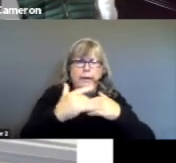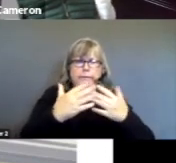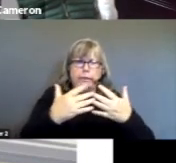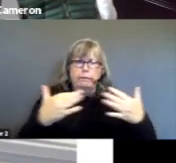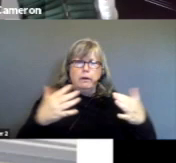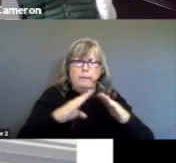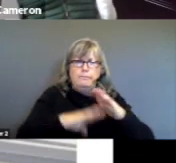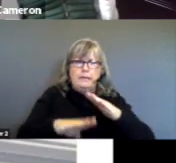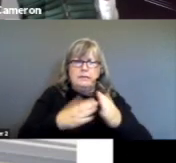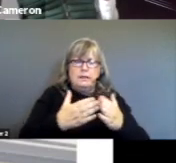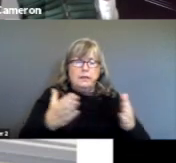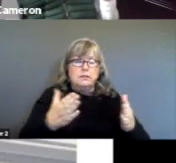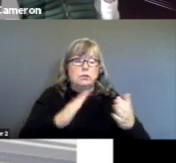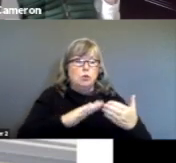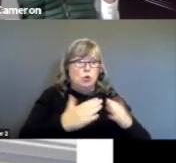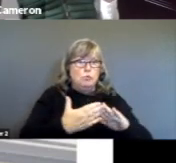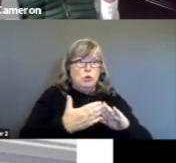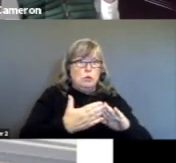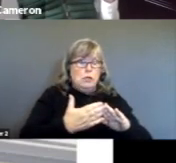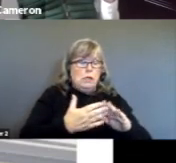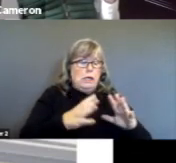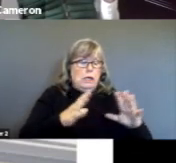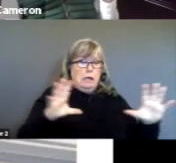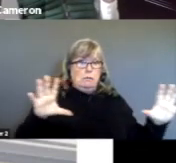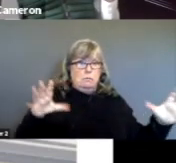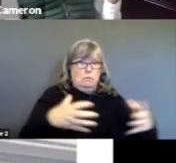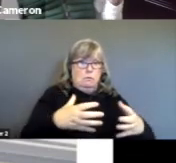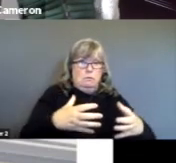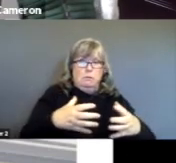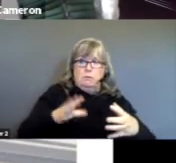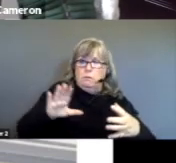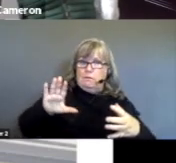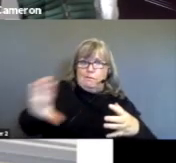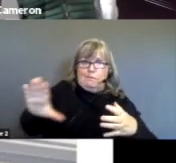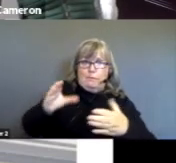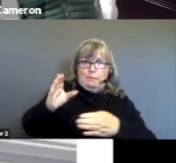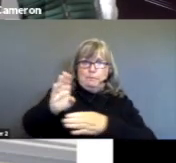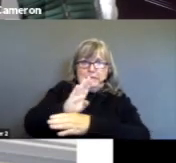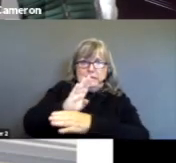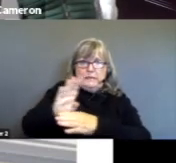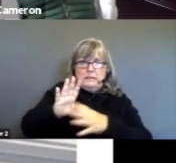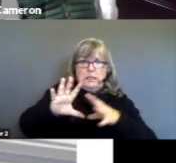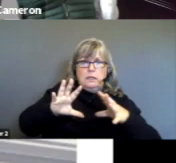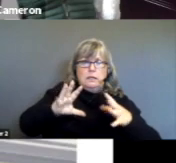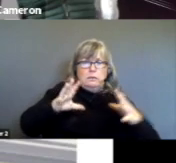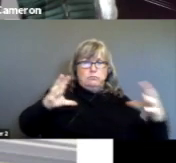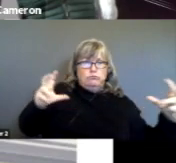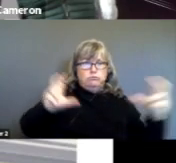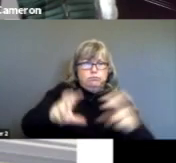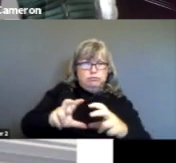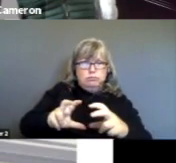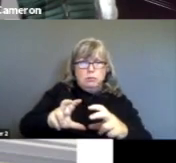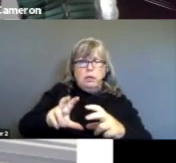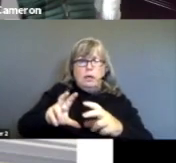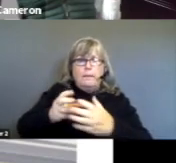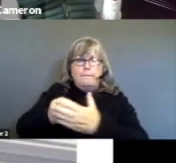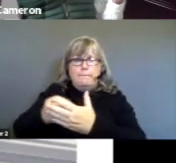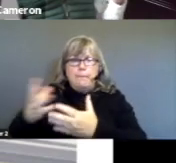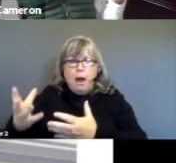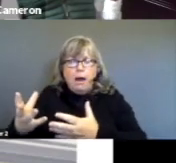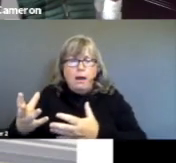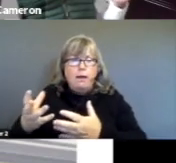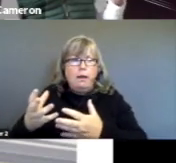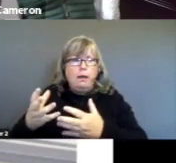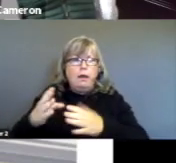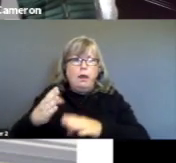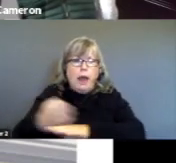So the community came together and they purchased it and they upgraded it, and now it's a thriving small